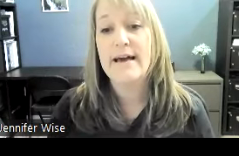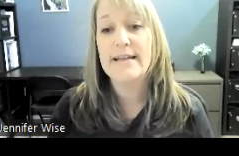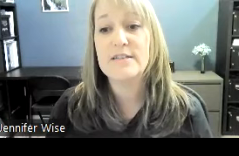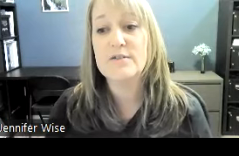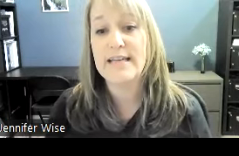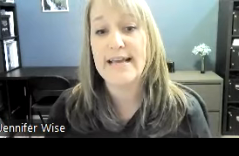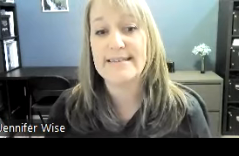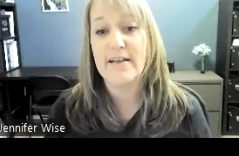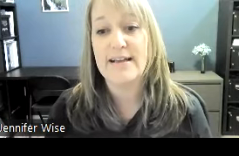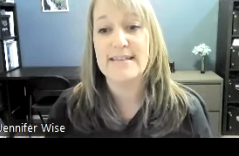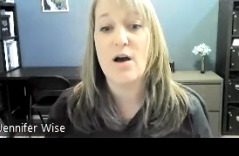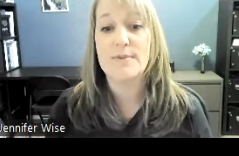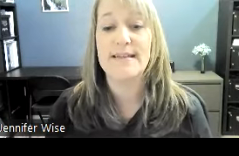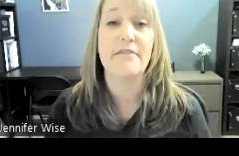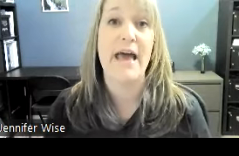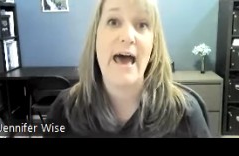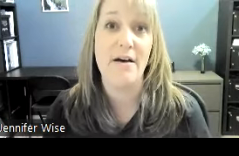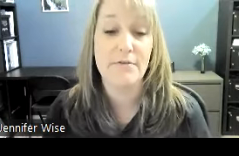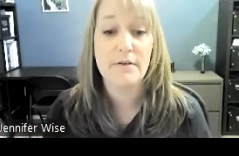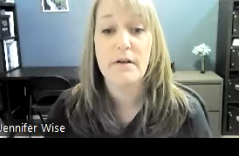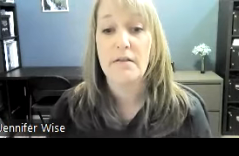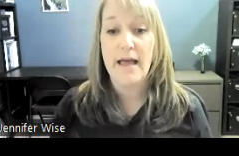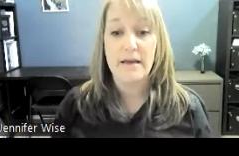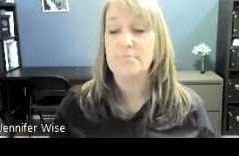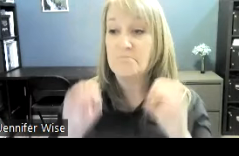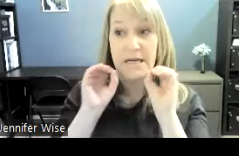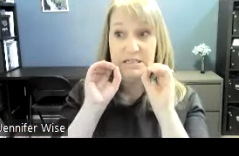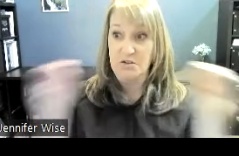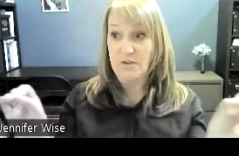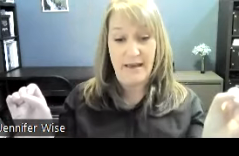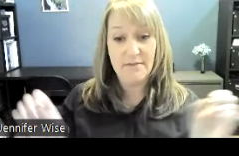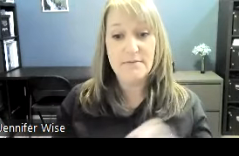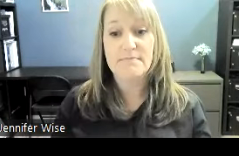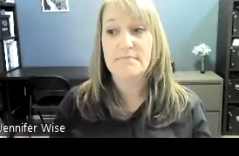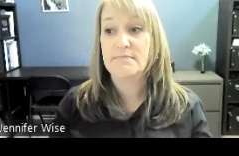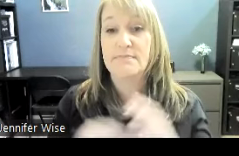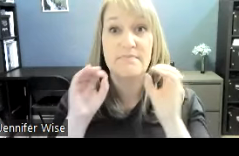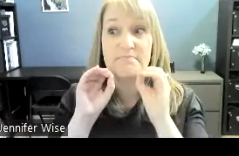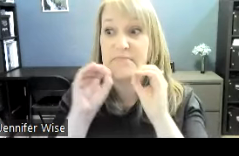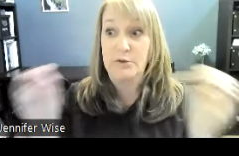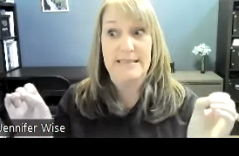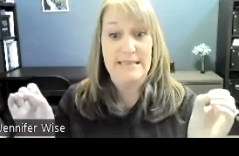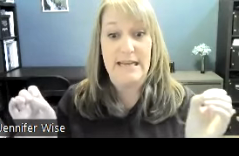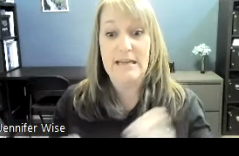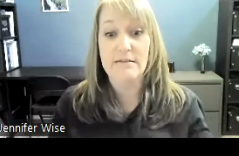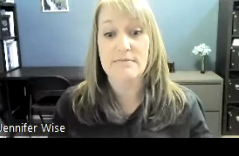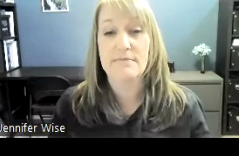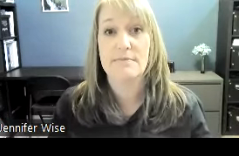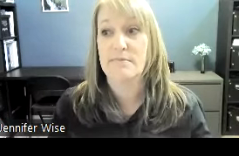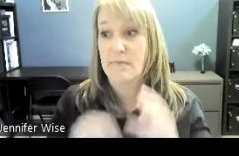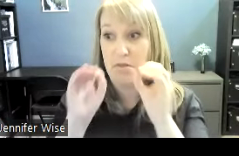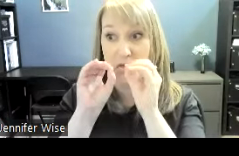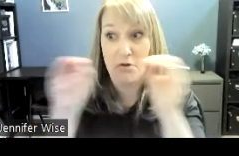None is used in ASL as the opposite of have. Like, I don't have. There isn't any.